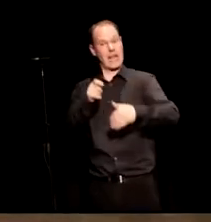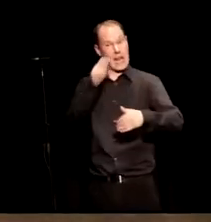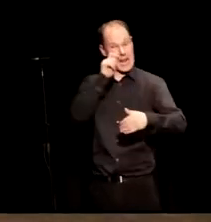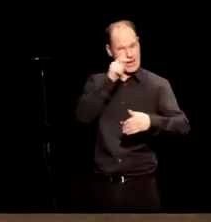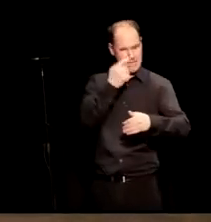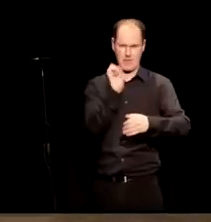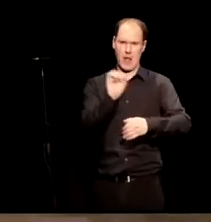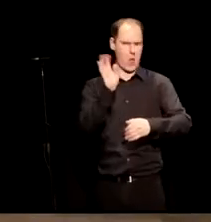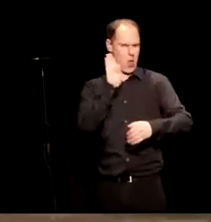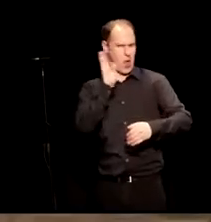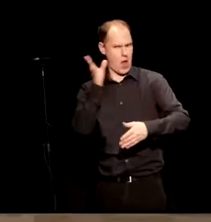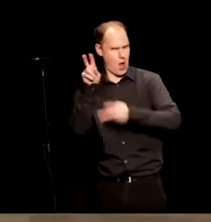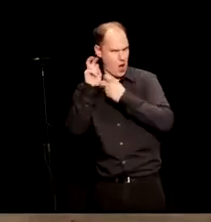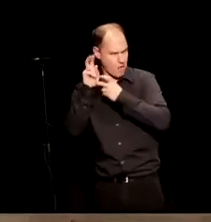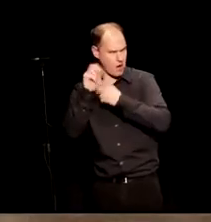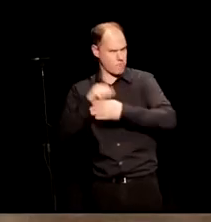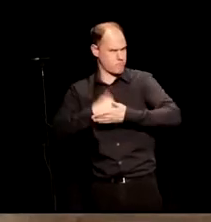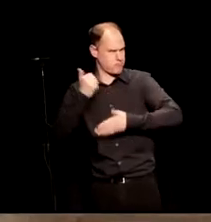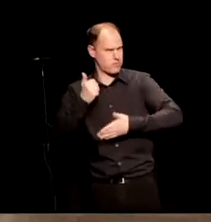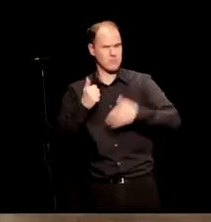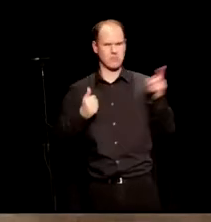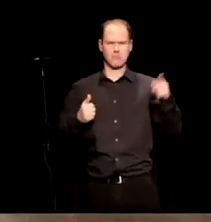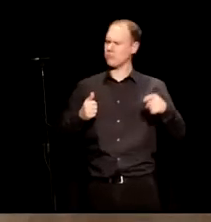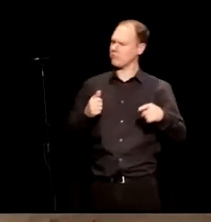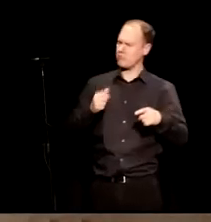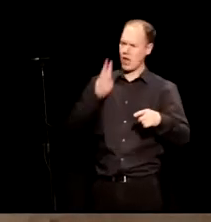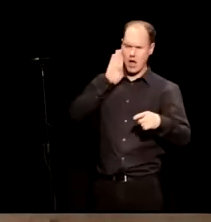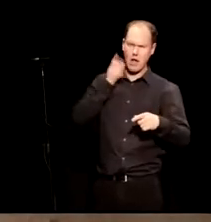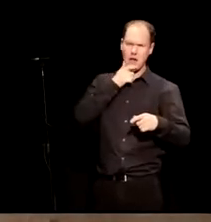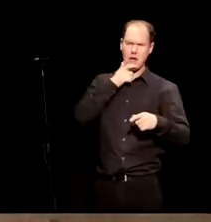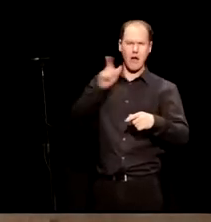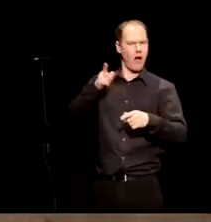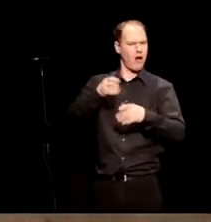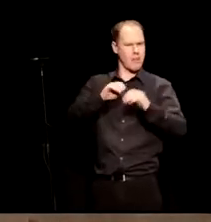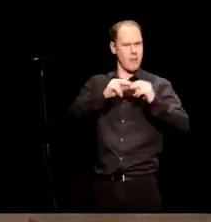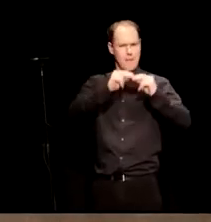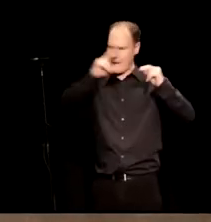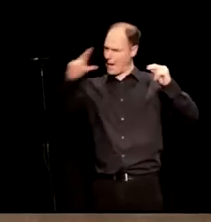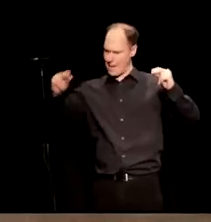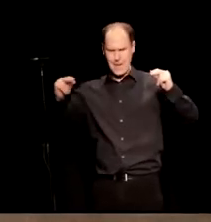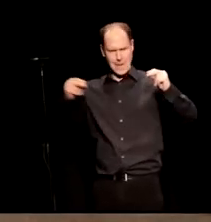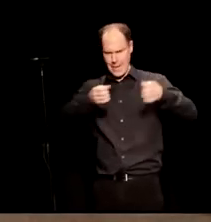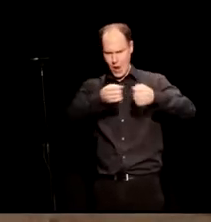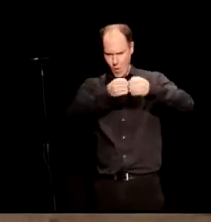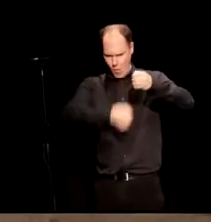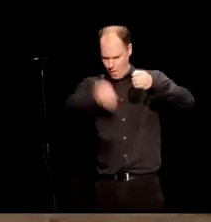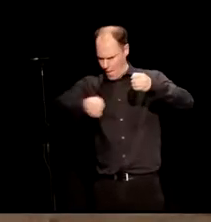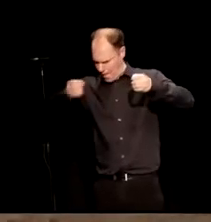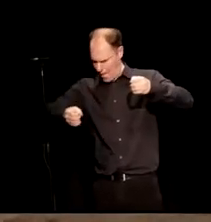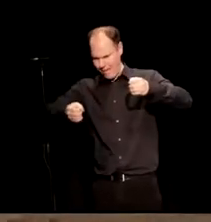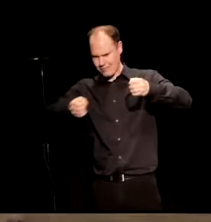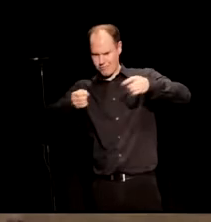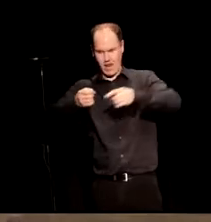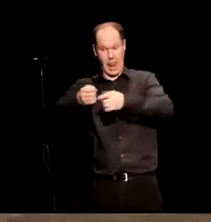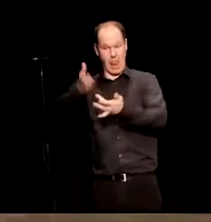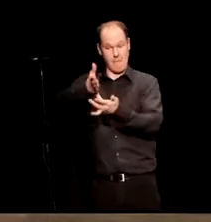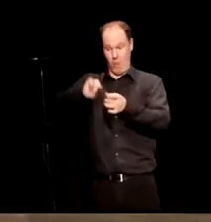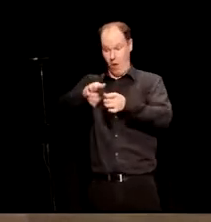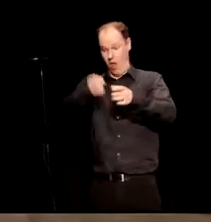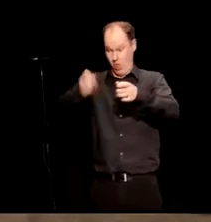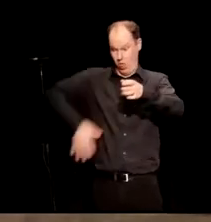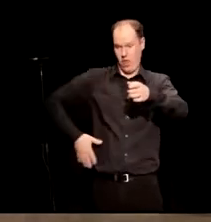acute, said, Nick, the middle span of the bridge is out. I can hear the air sucking the broken wheel. Something must be